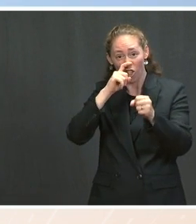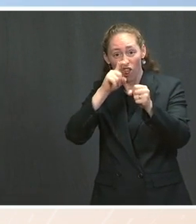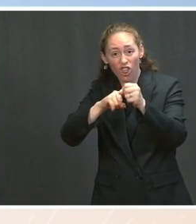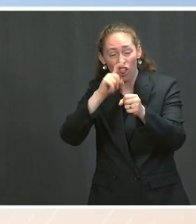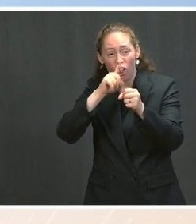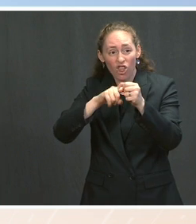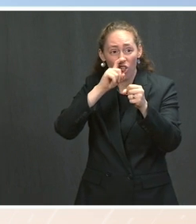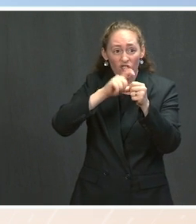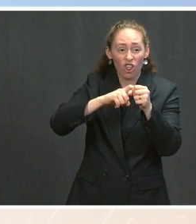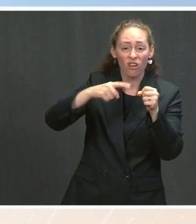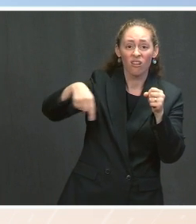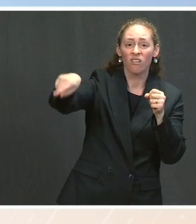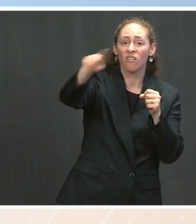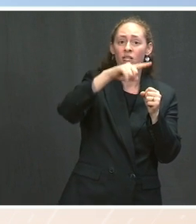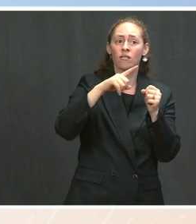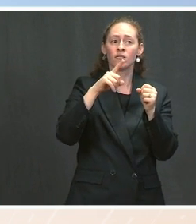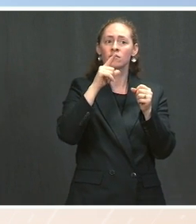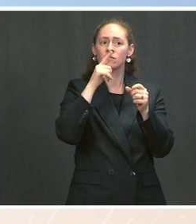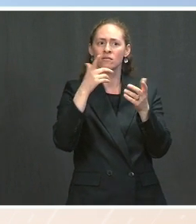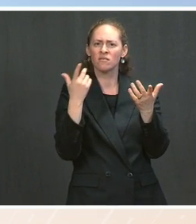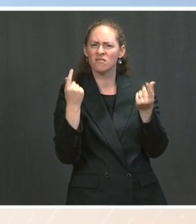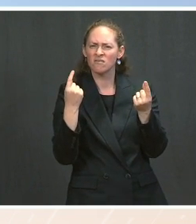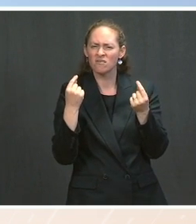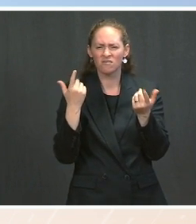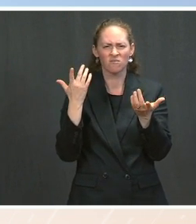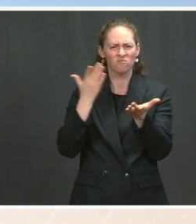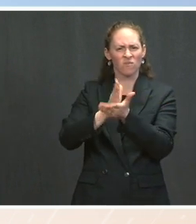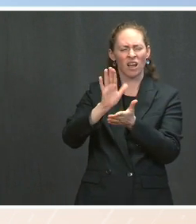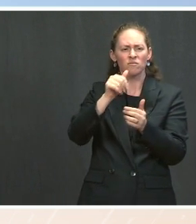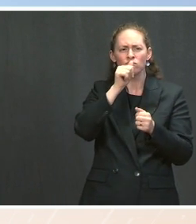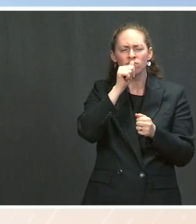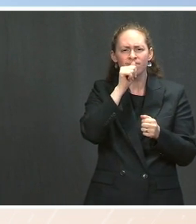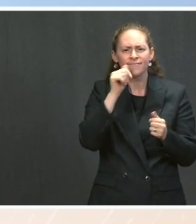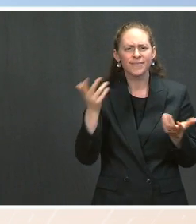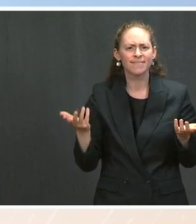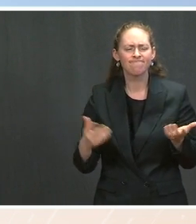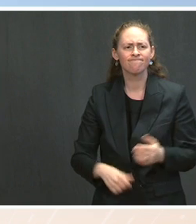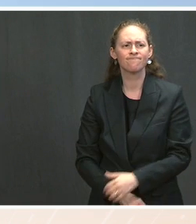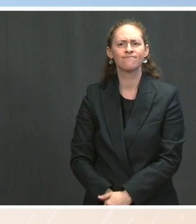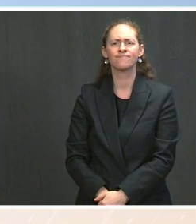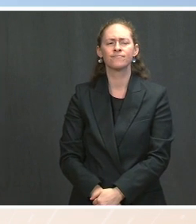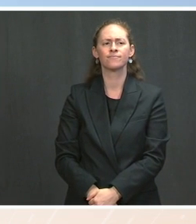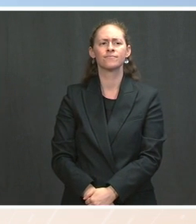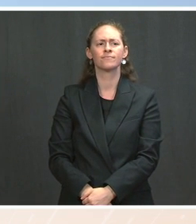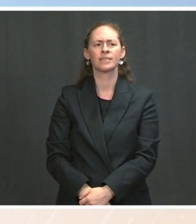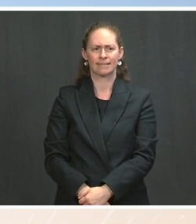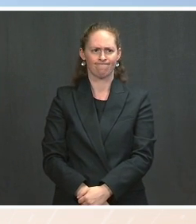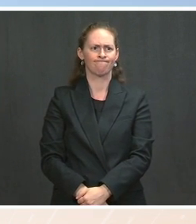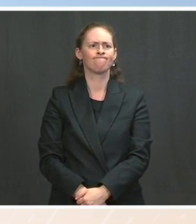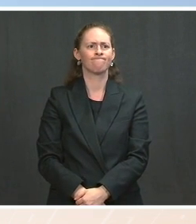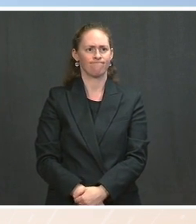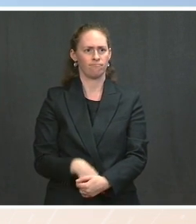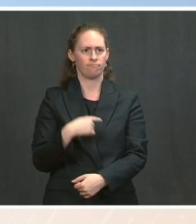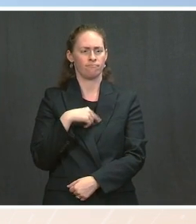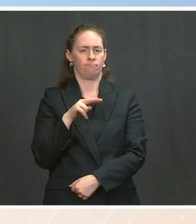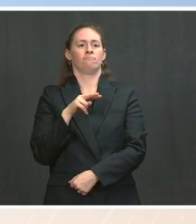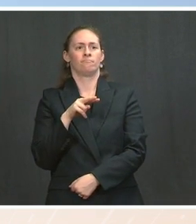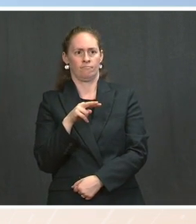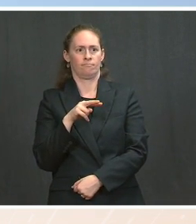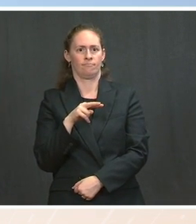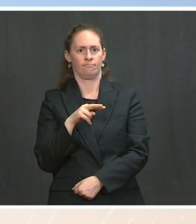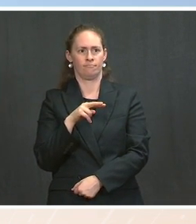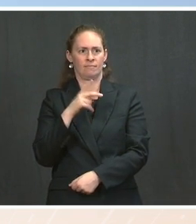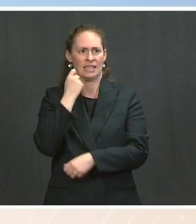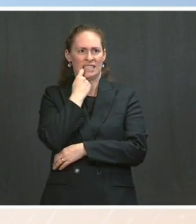plan to continue those investigations? Well, first, I will say that I learned of this issue for the first time after CNN's report yesterday, and